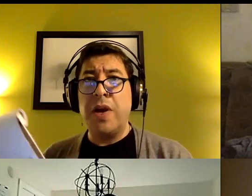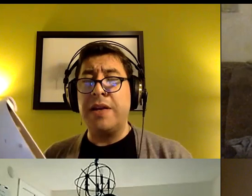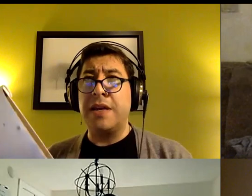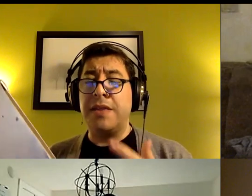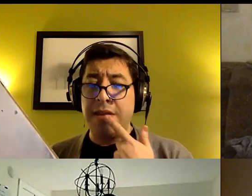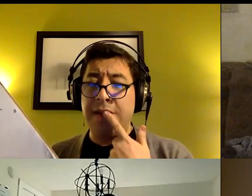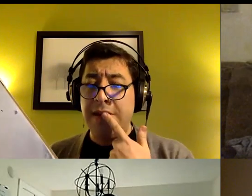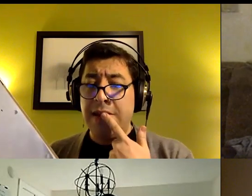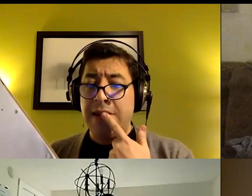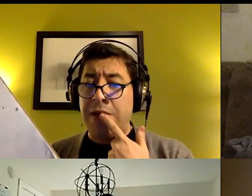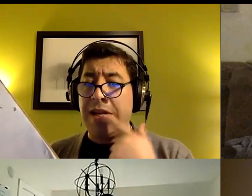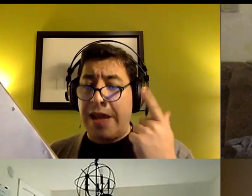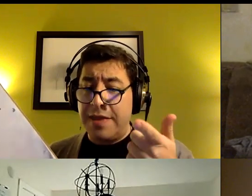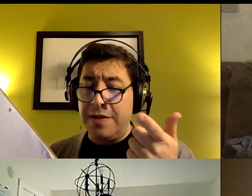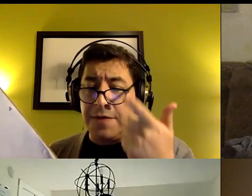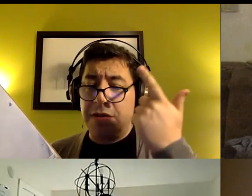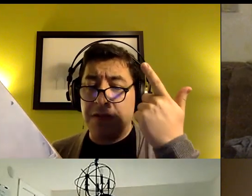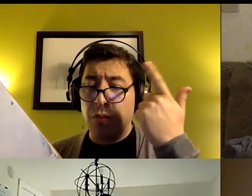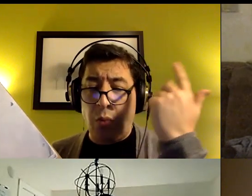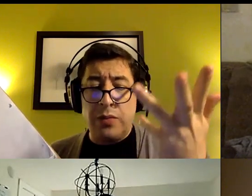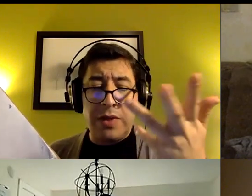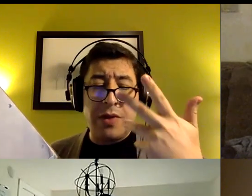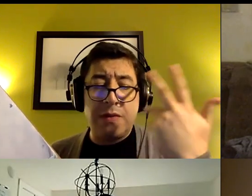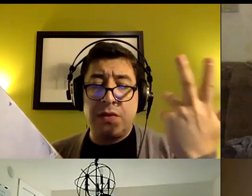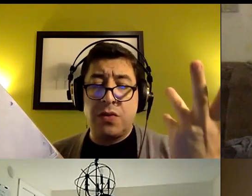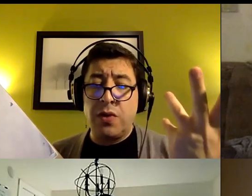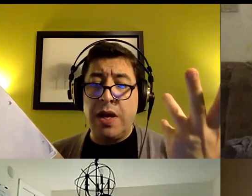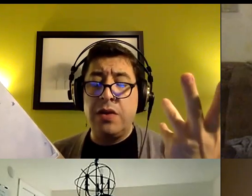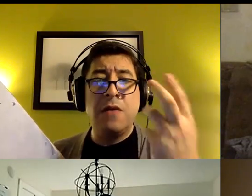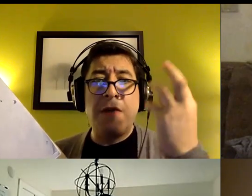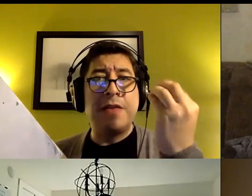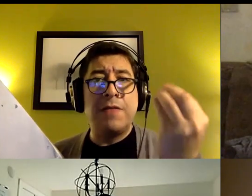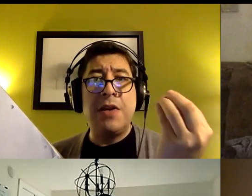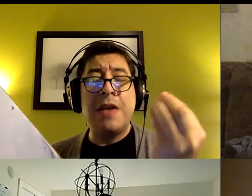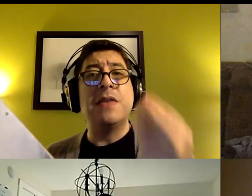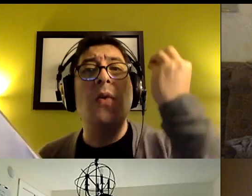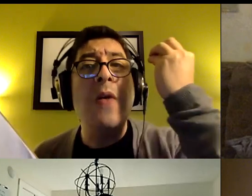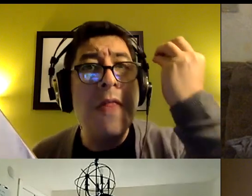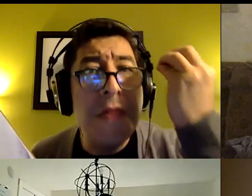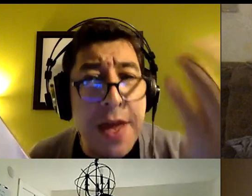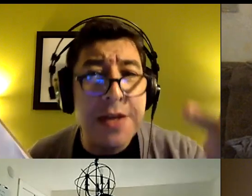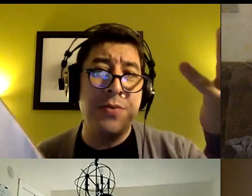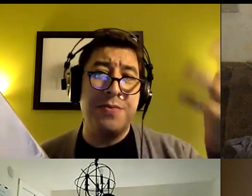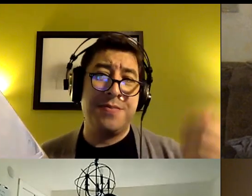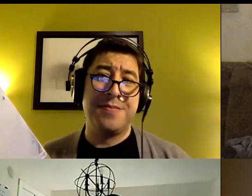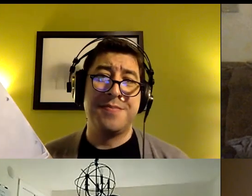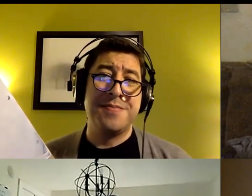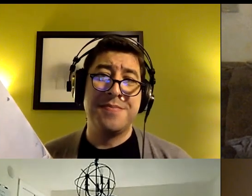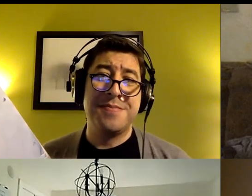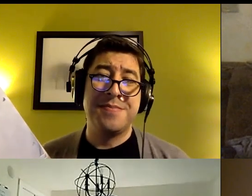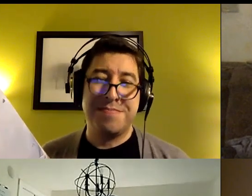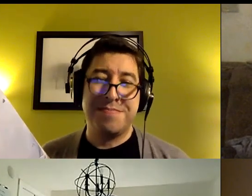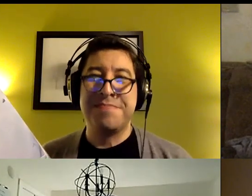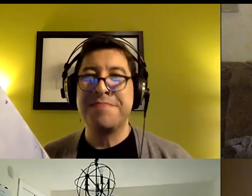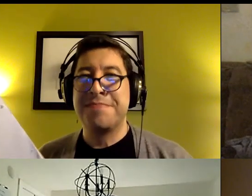that's right. I think... I really like that. It fits well with the rest of the story and unifies it very nicely. So thank you. Thank